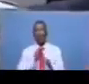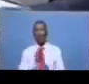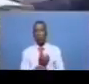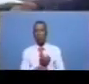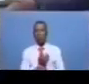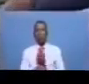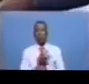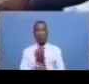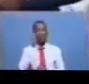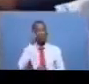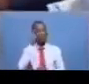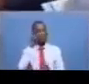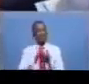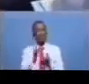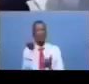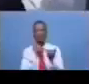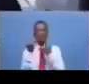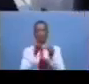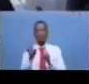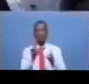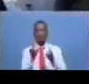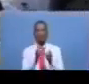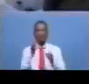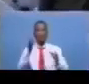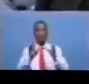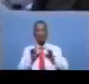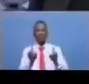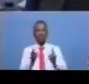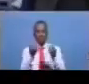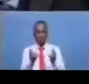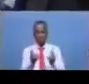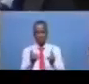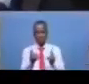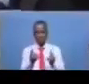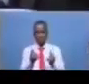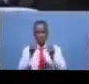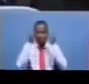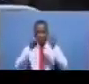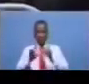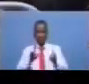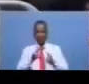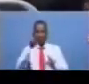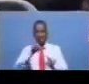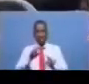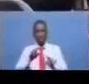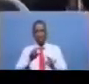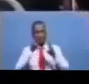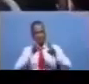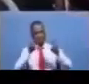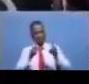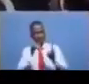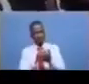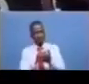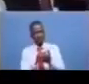was a fundamental error of law, and that renders the decision per incurium and should be reviewed. Again,